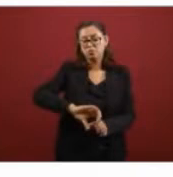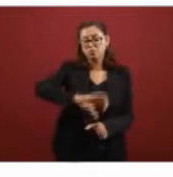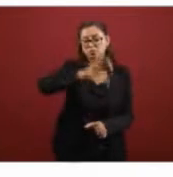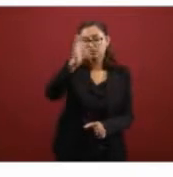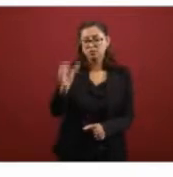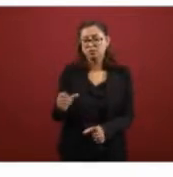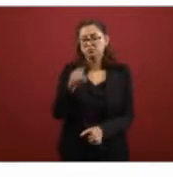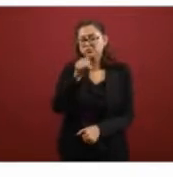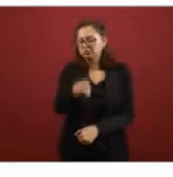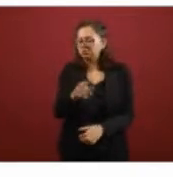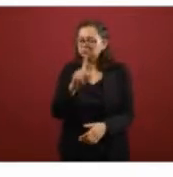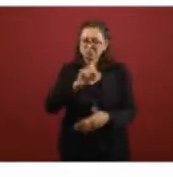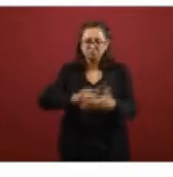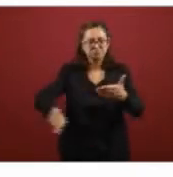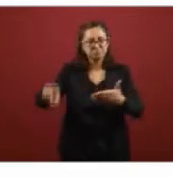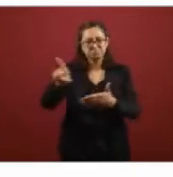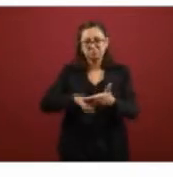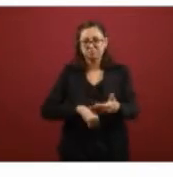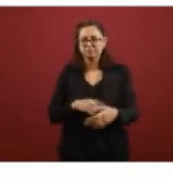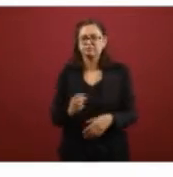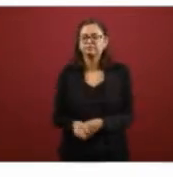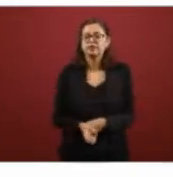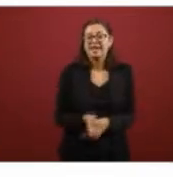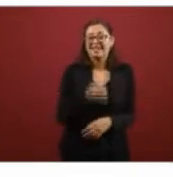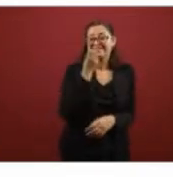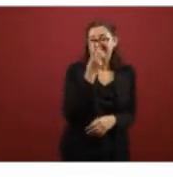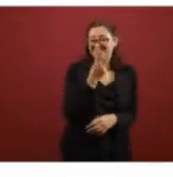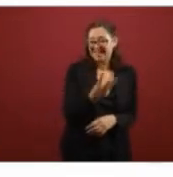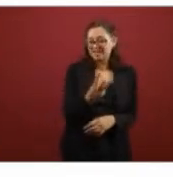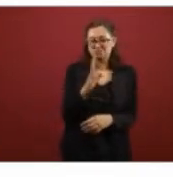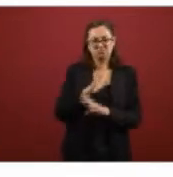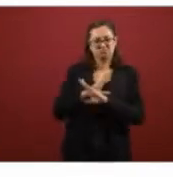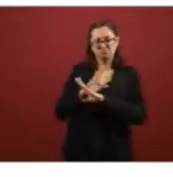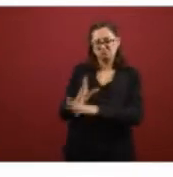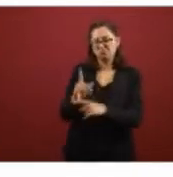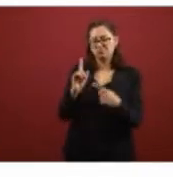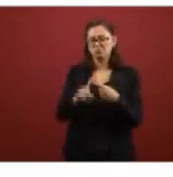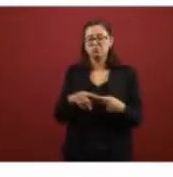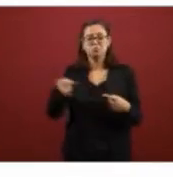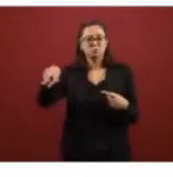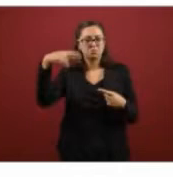So the three did not allow them.